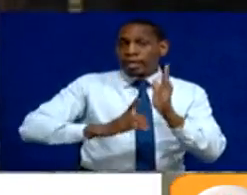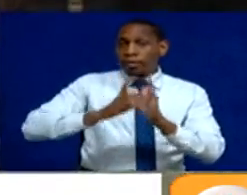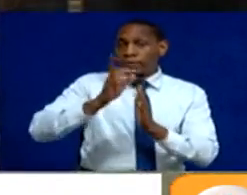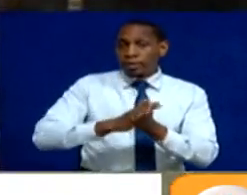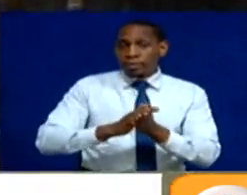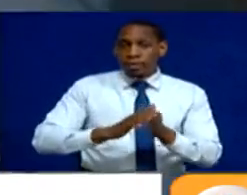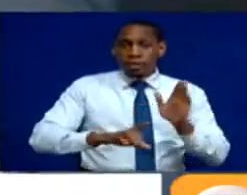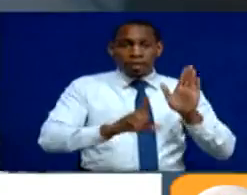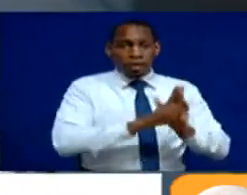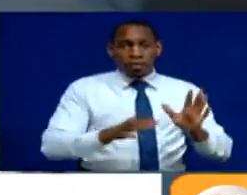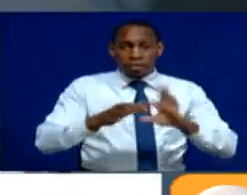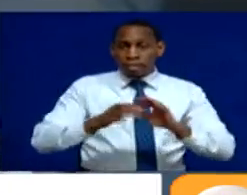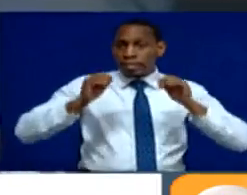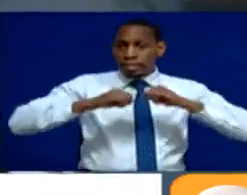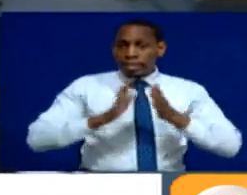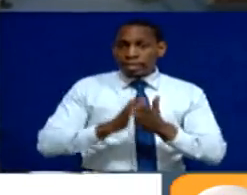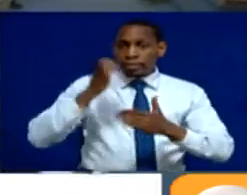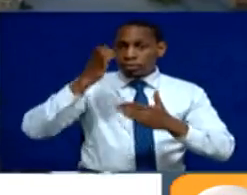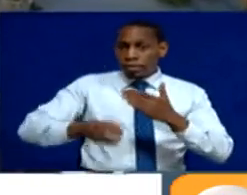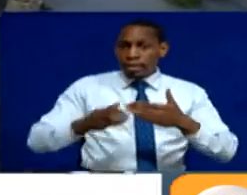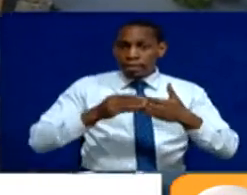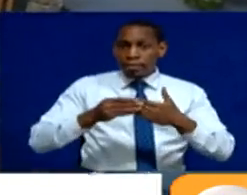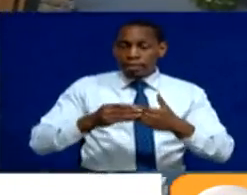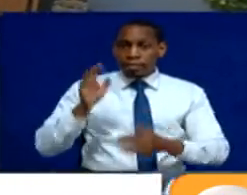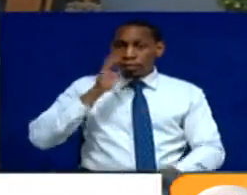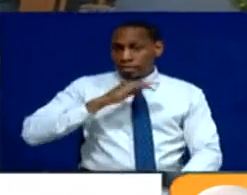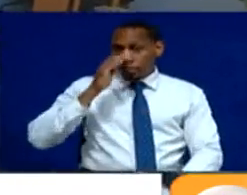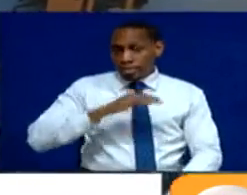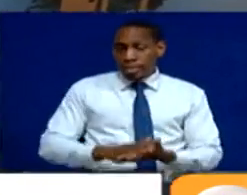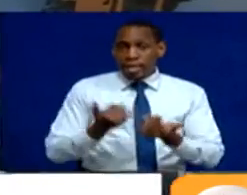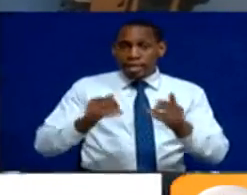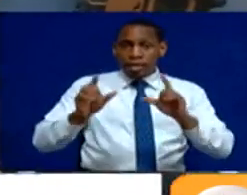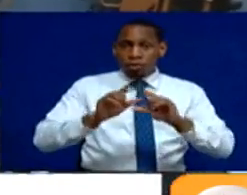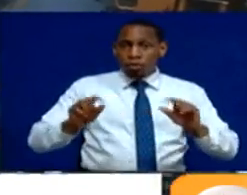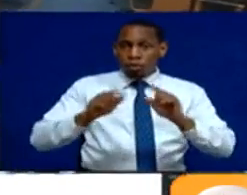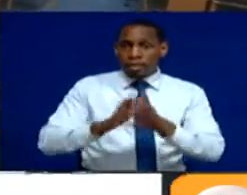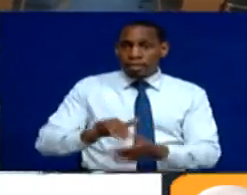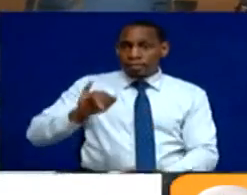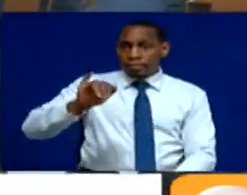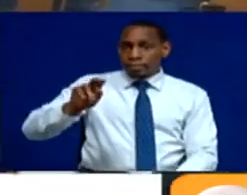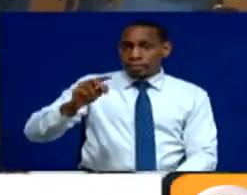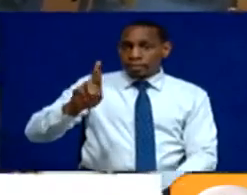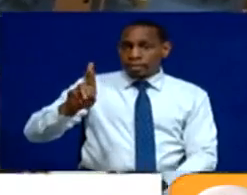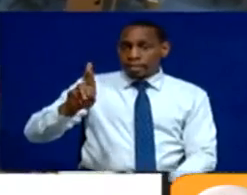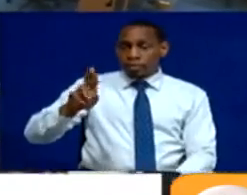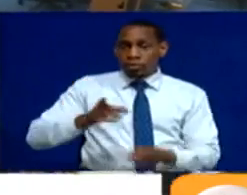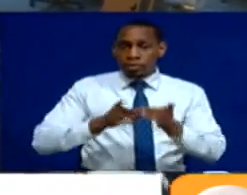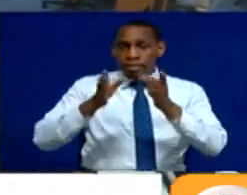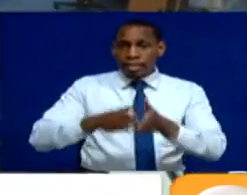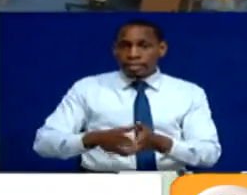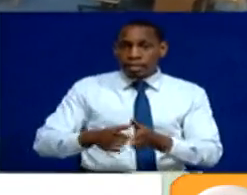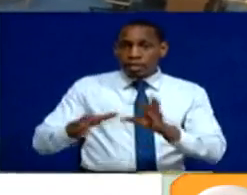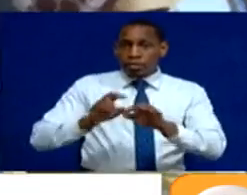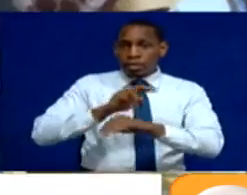for developing a legally binding treaty to end plastics pollution. Now, according to Inga Anderson, the executive director of the United